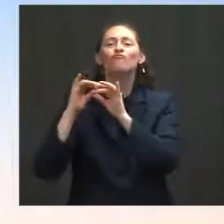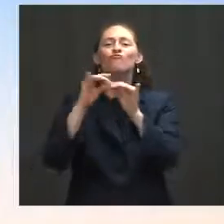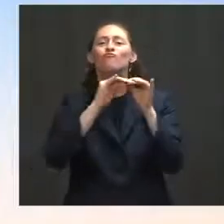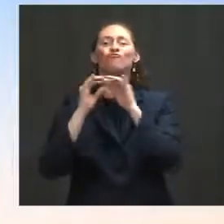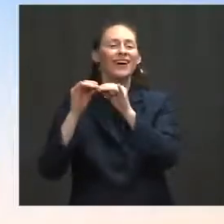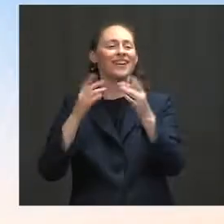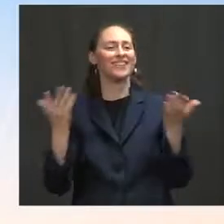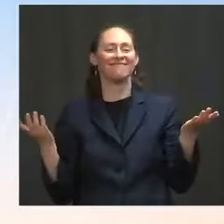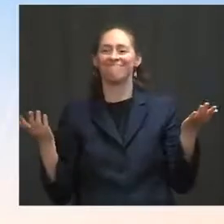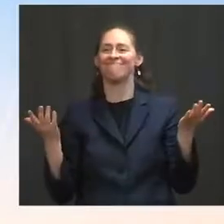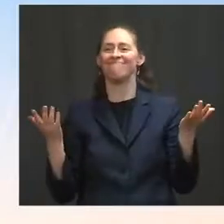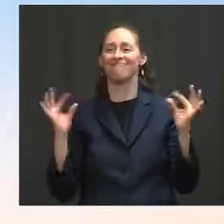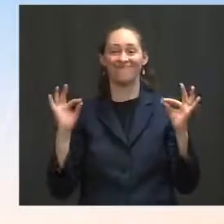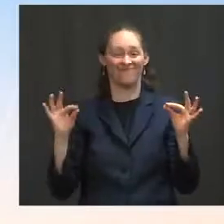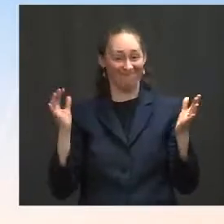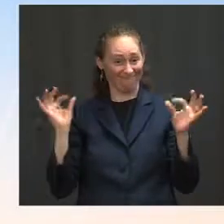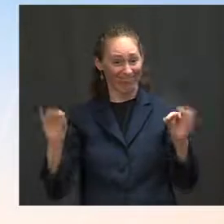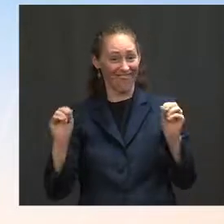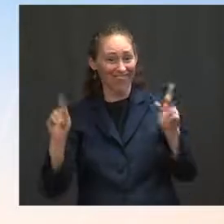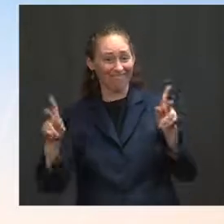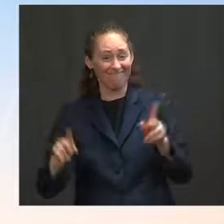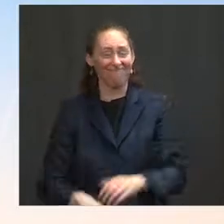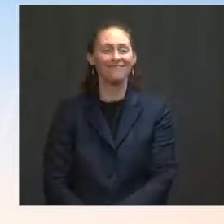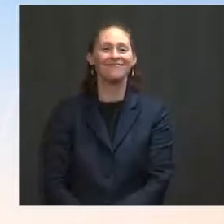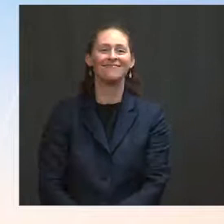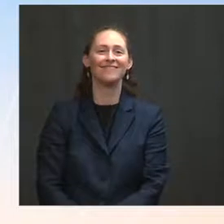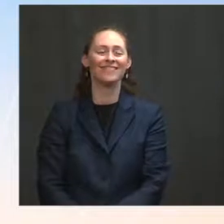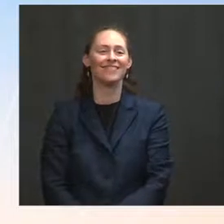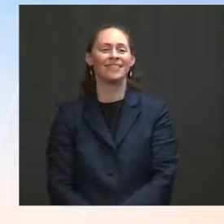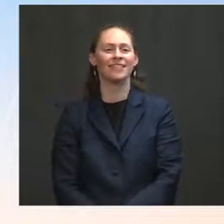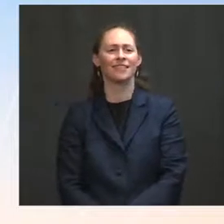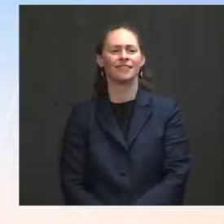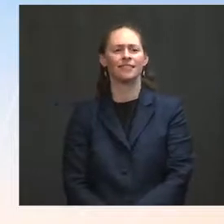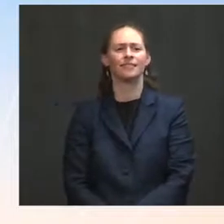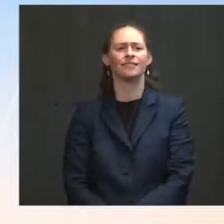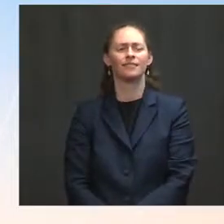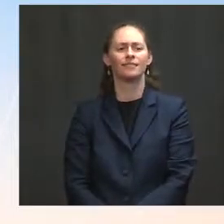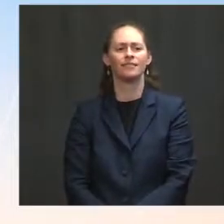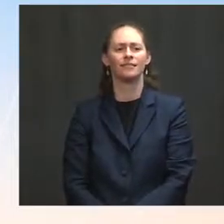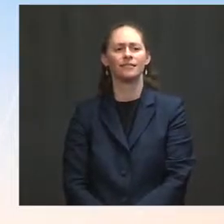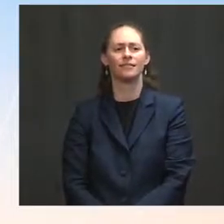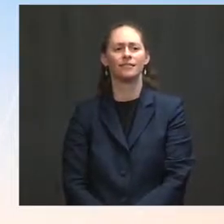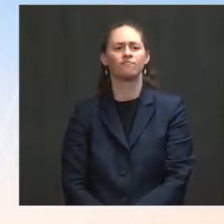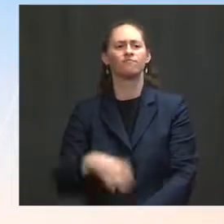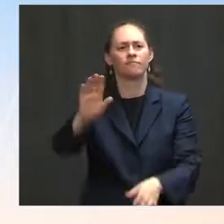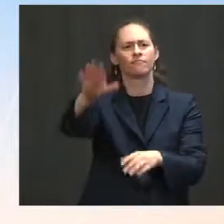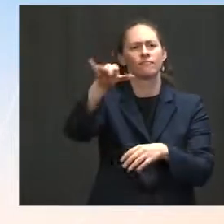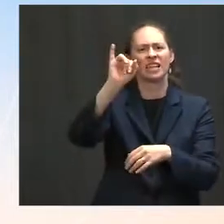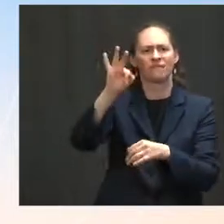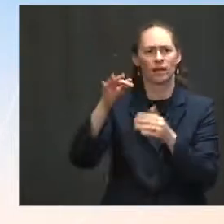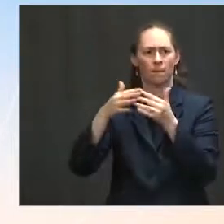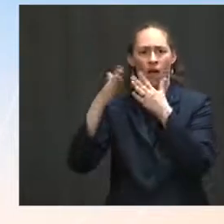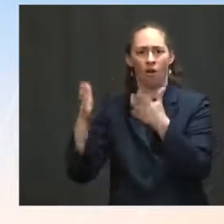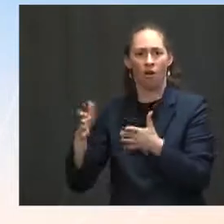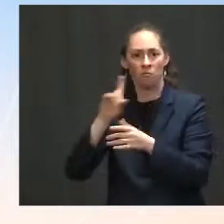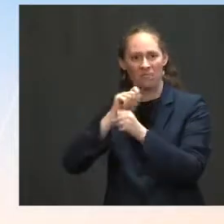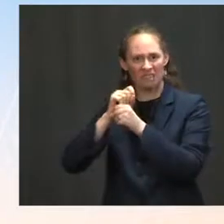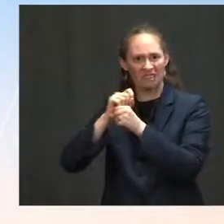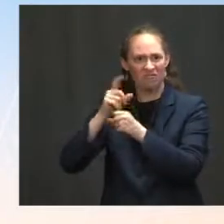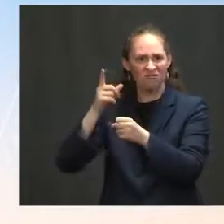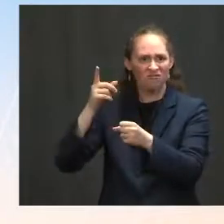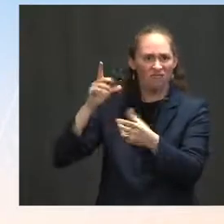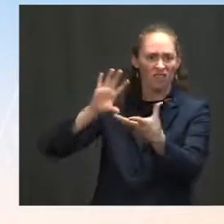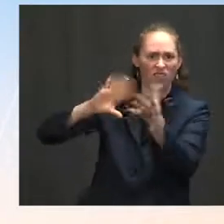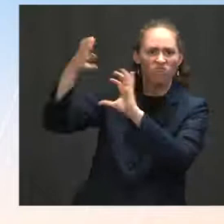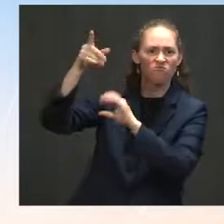A question on Haiti. Yeah. How will the arrest of 2 Americans affect the assistance that the FBI and DHS